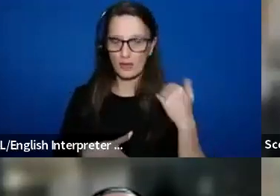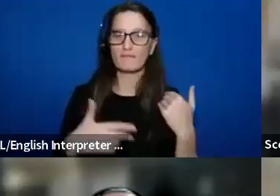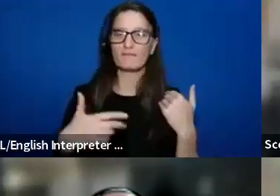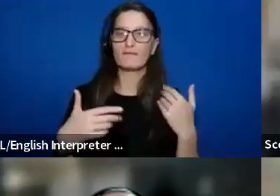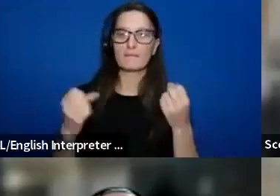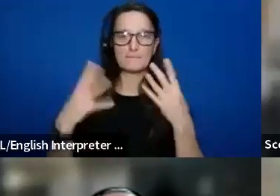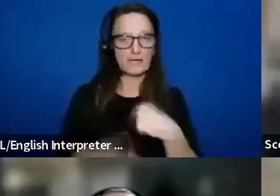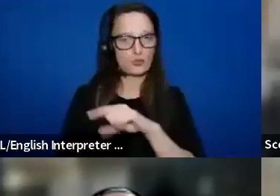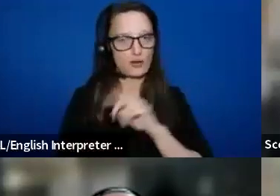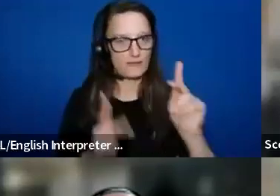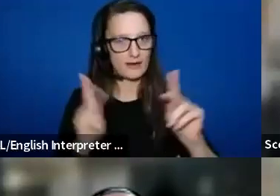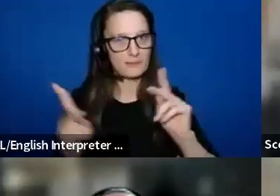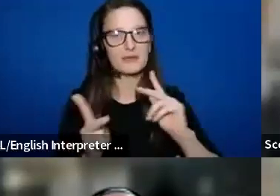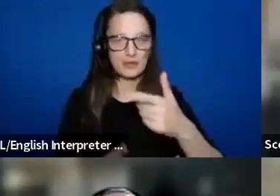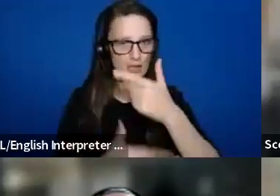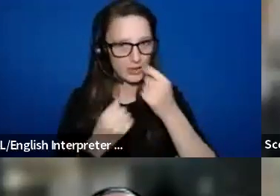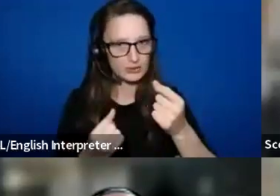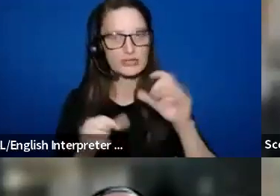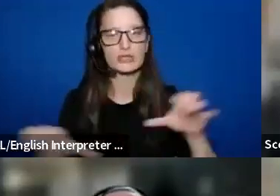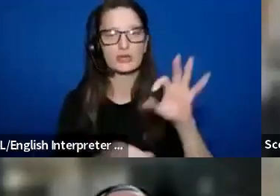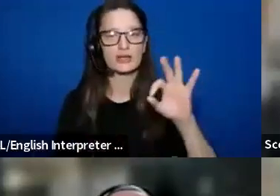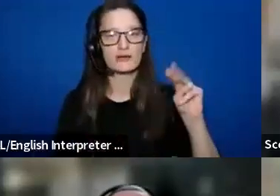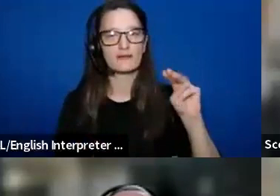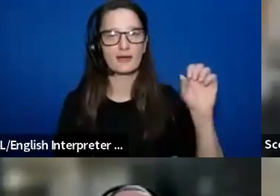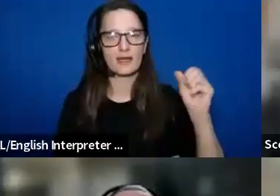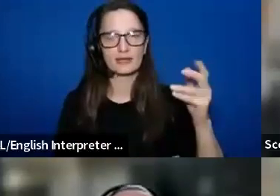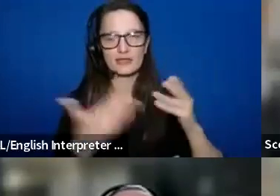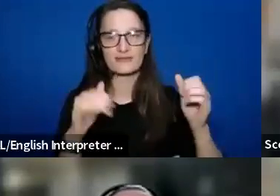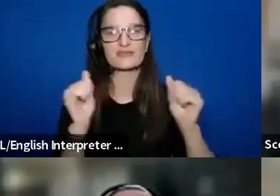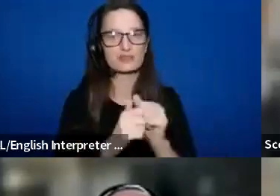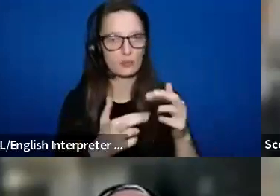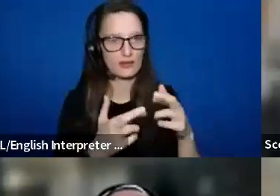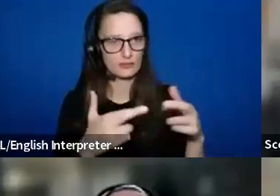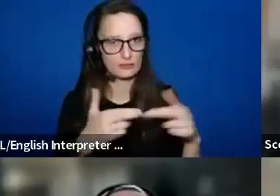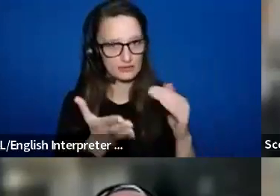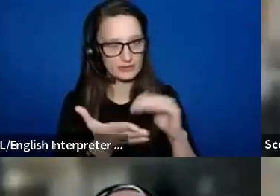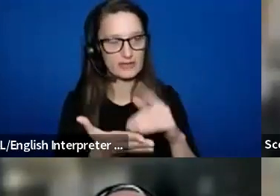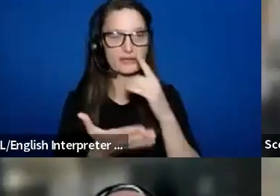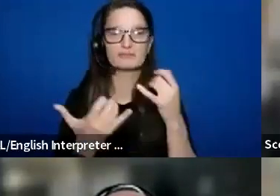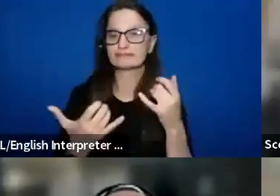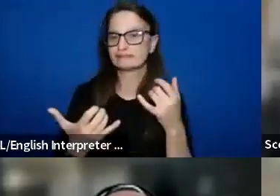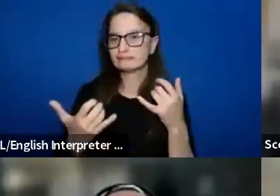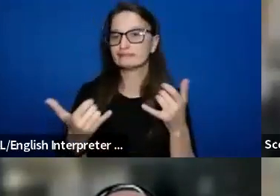qualified folks that are interested in doing FMS services with the regional centers. Now that we've created this,